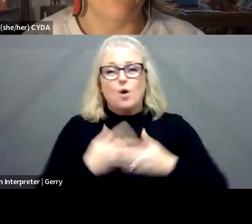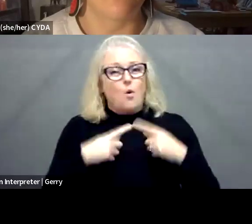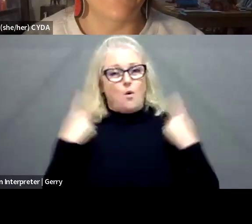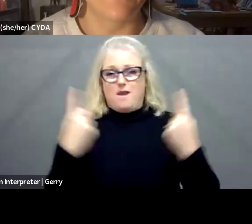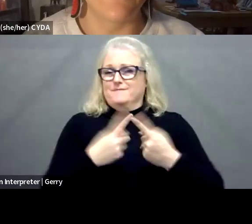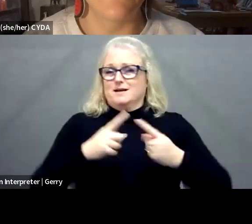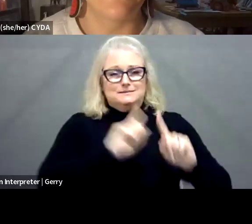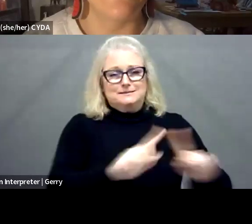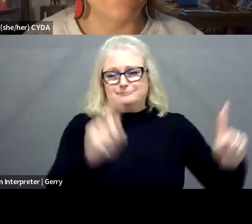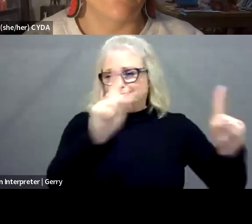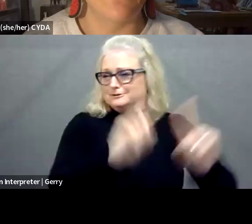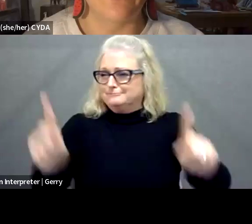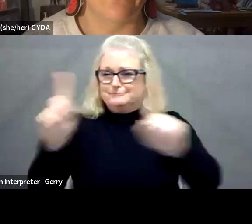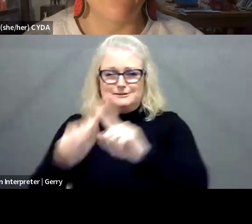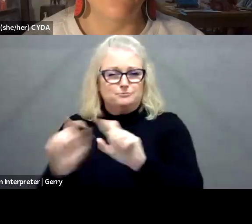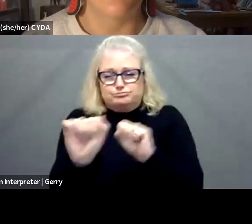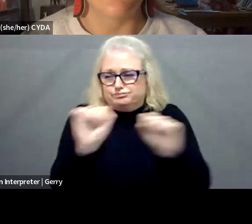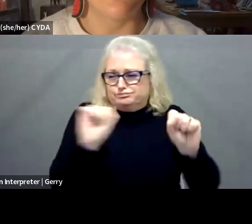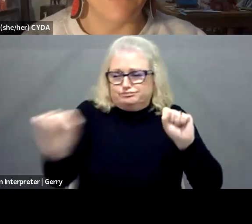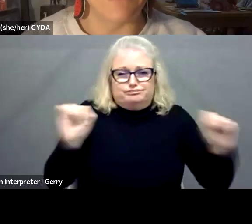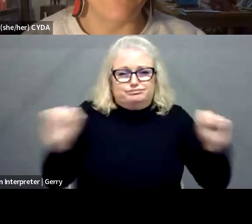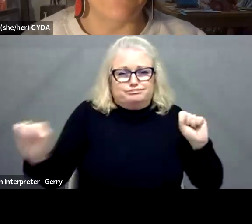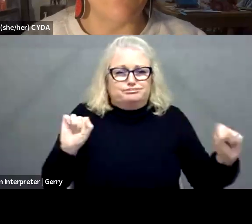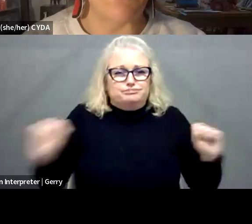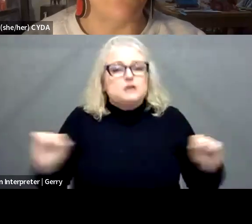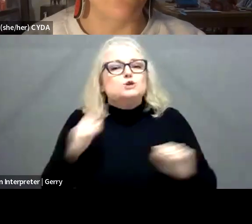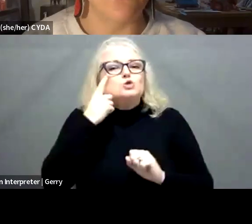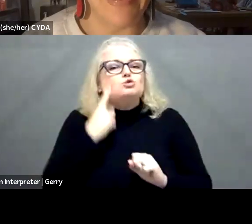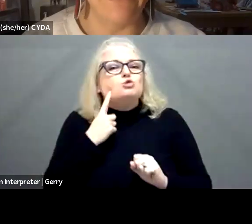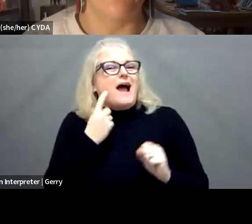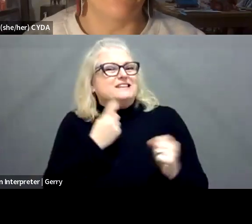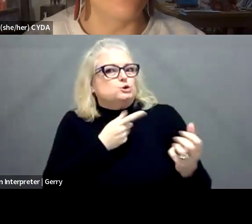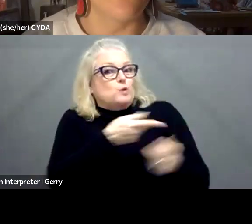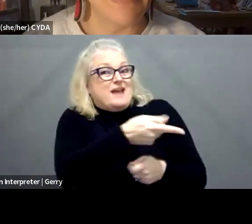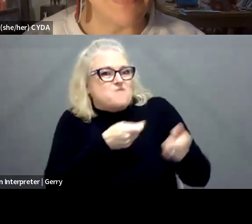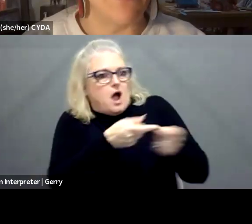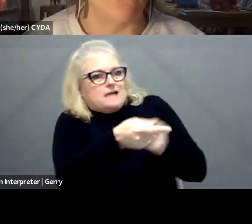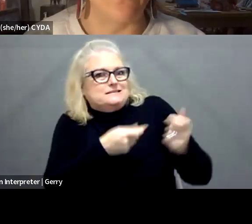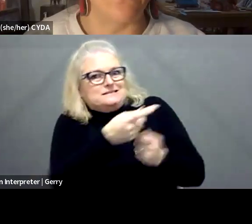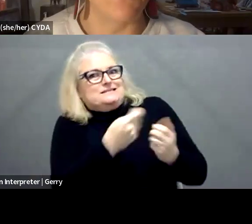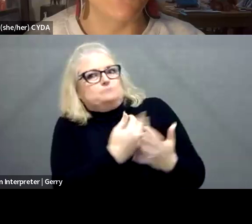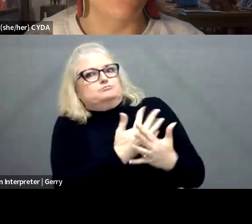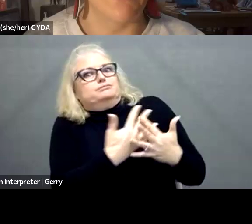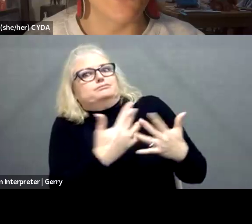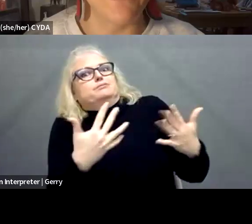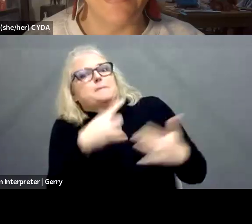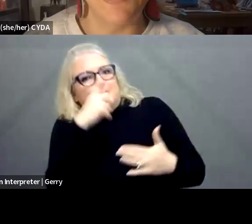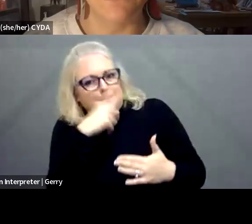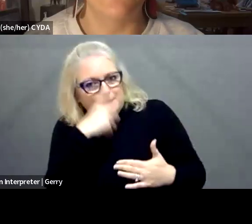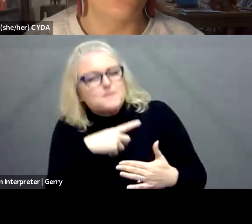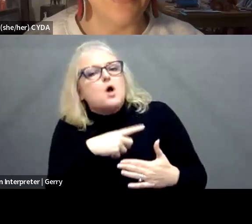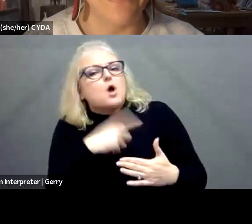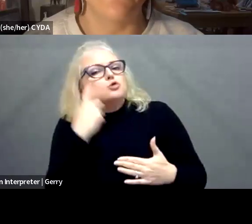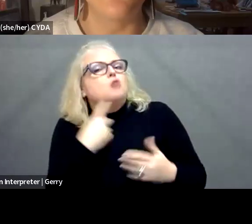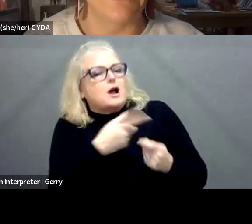experiences, and seeking the input of as many disabled people as you can, or as many people from the particular